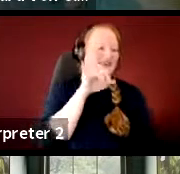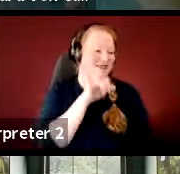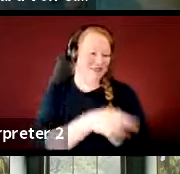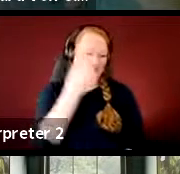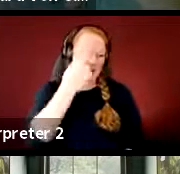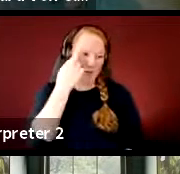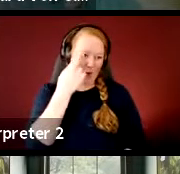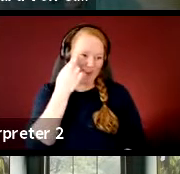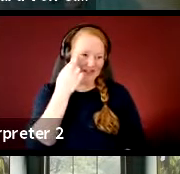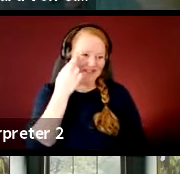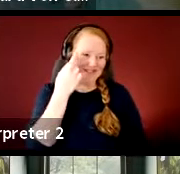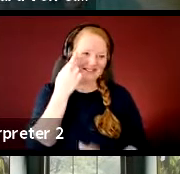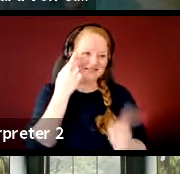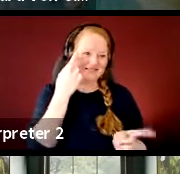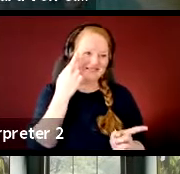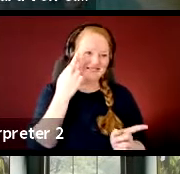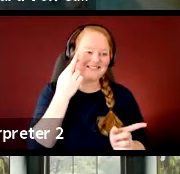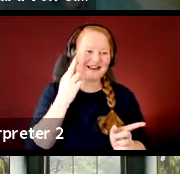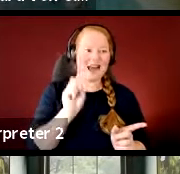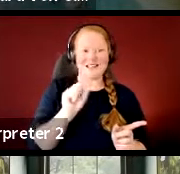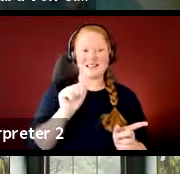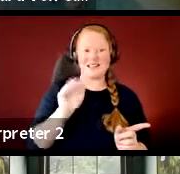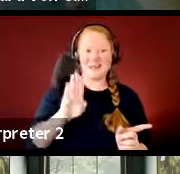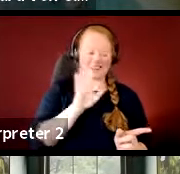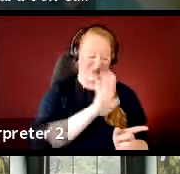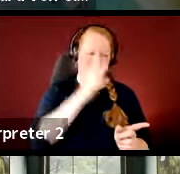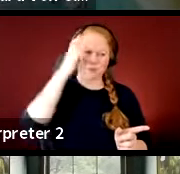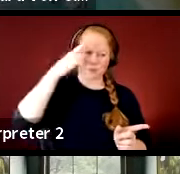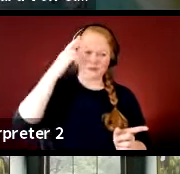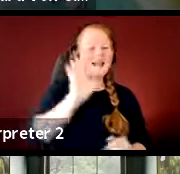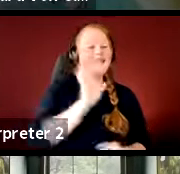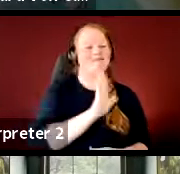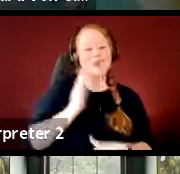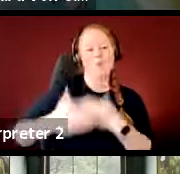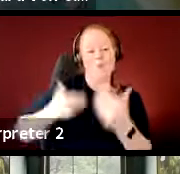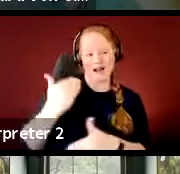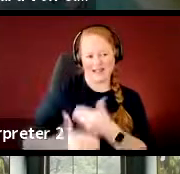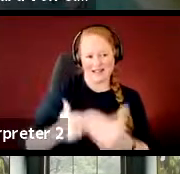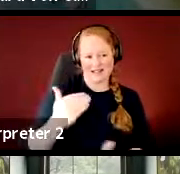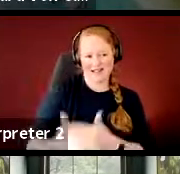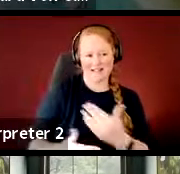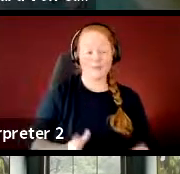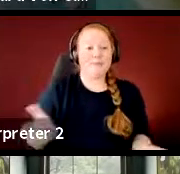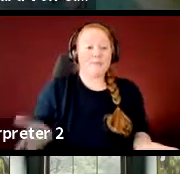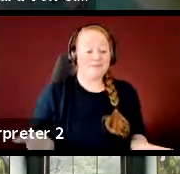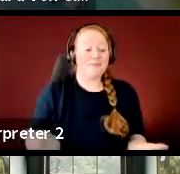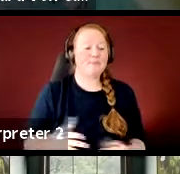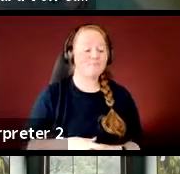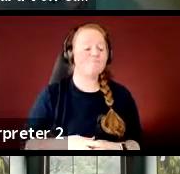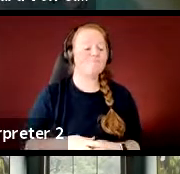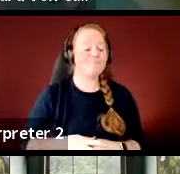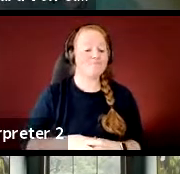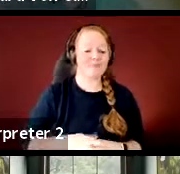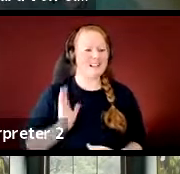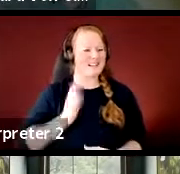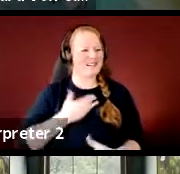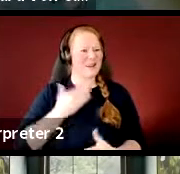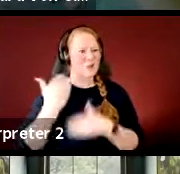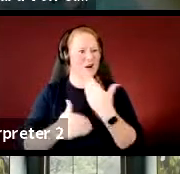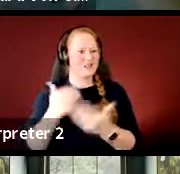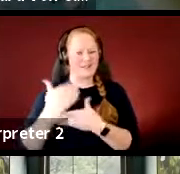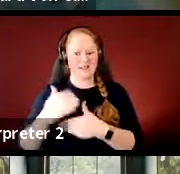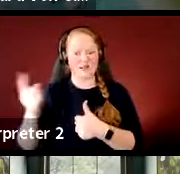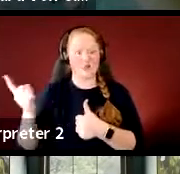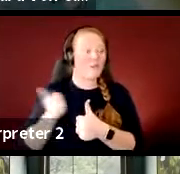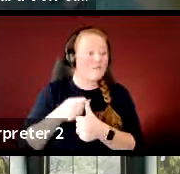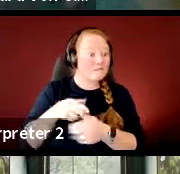above is the purpose, the organization, and the process of the SAB, and is the process by which we get to this first